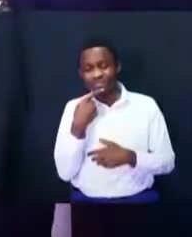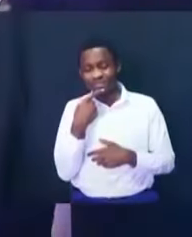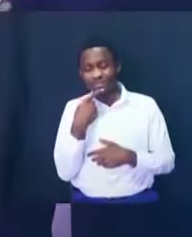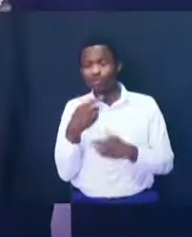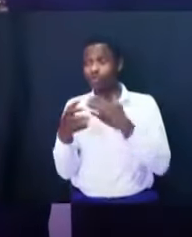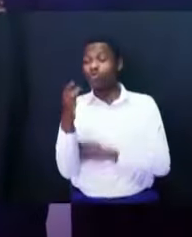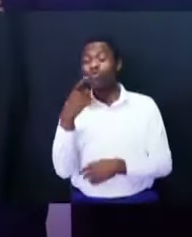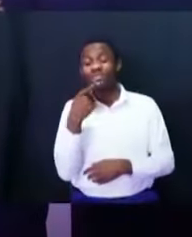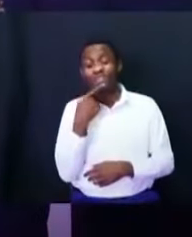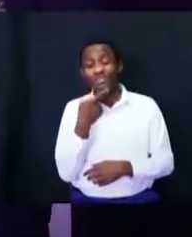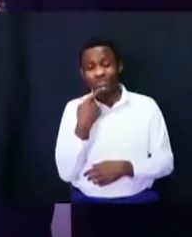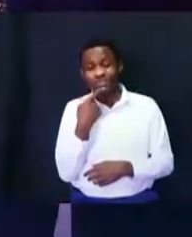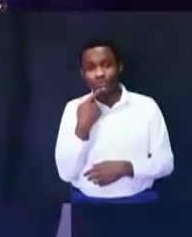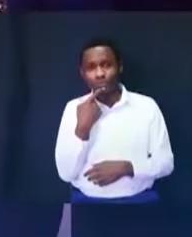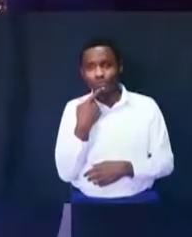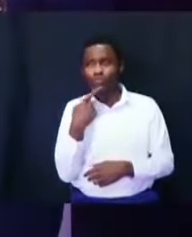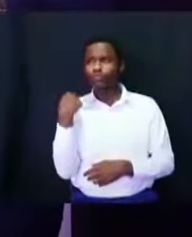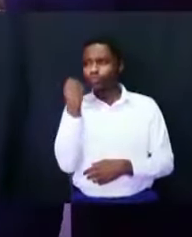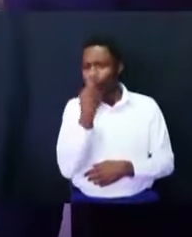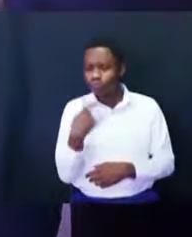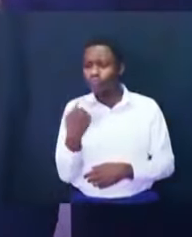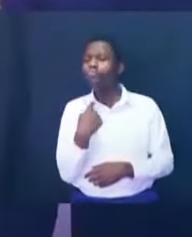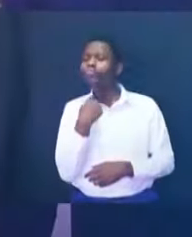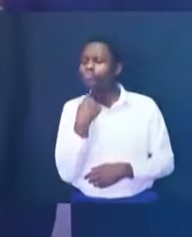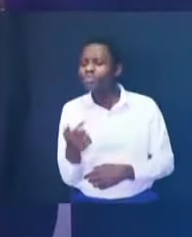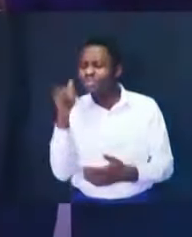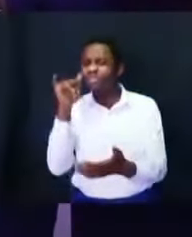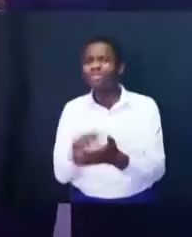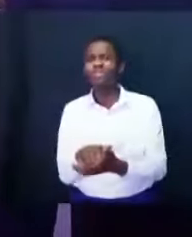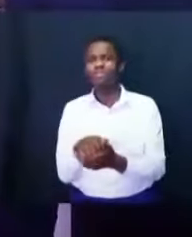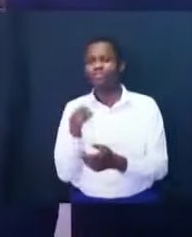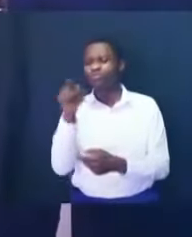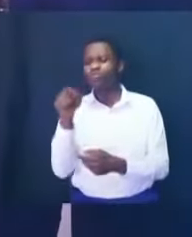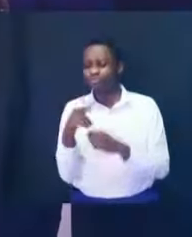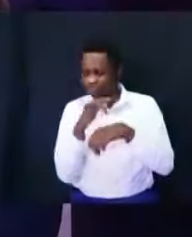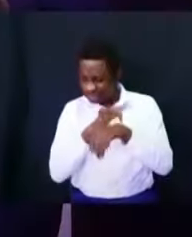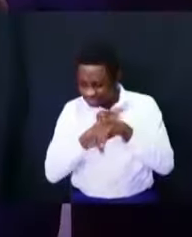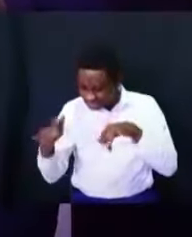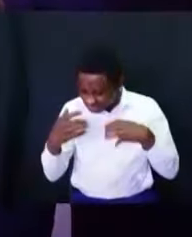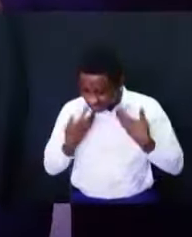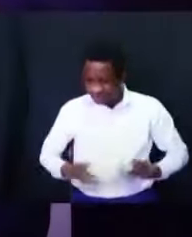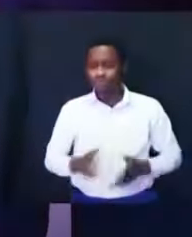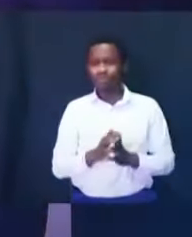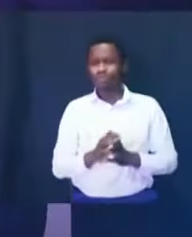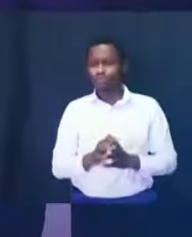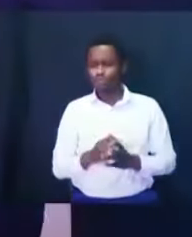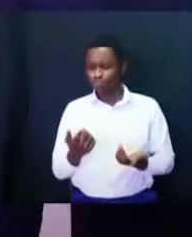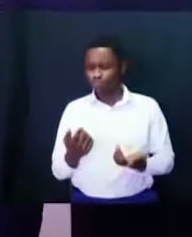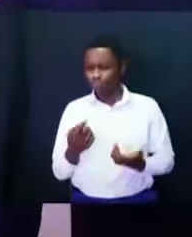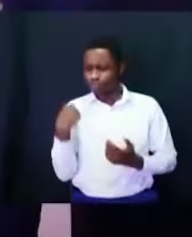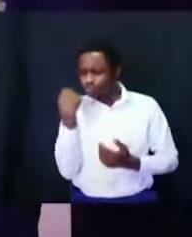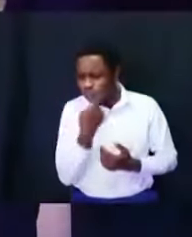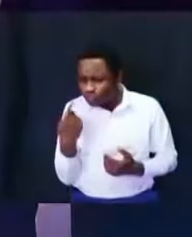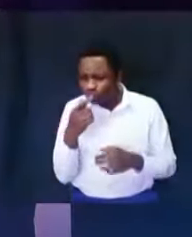God say who told you that you were naked now God said